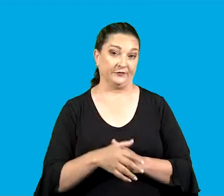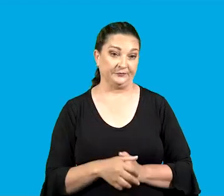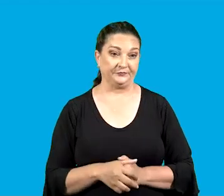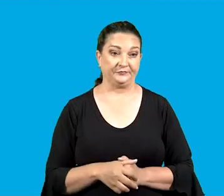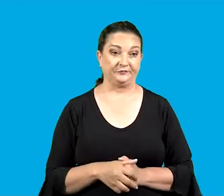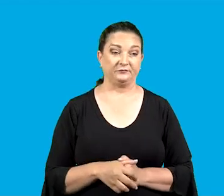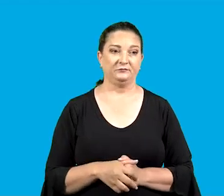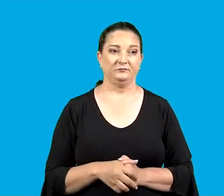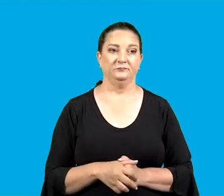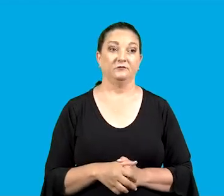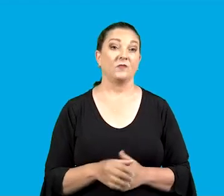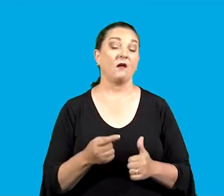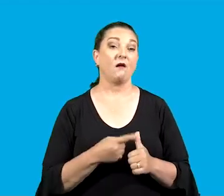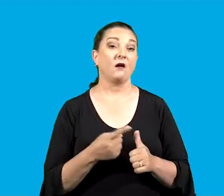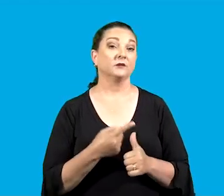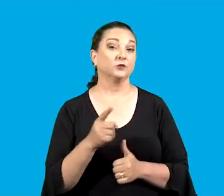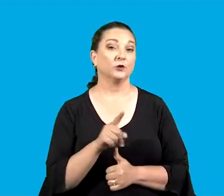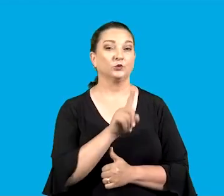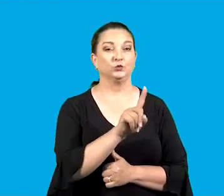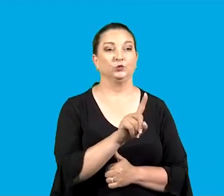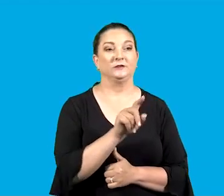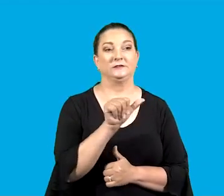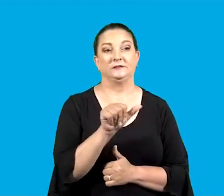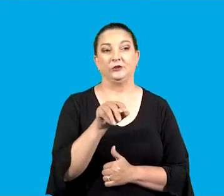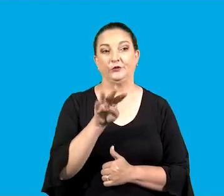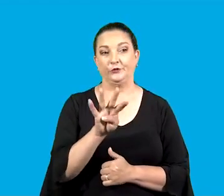0.925. And then that will give me